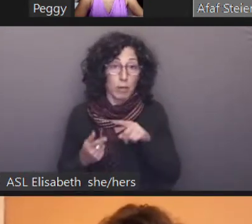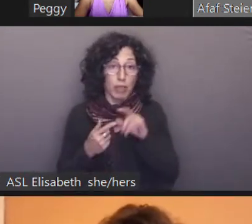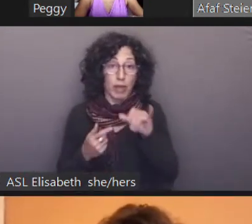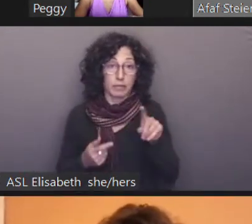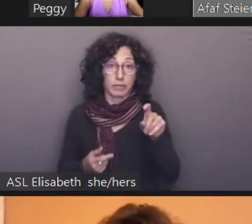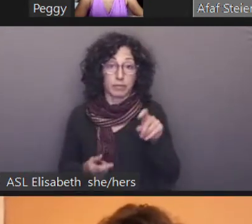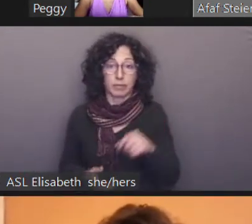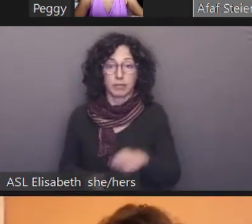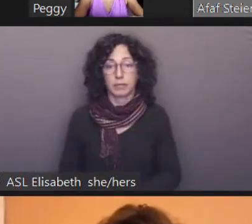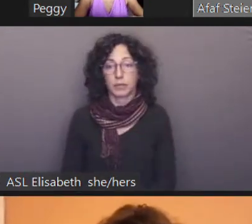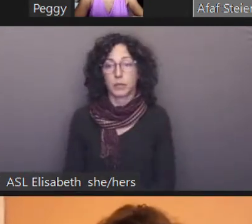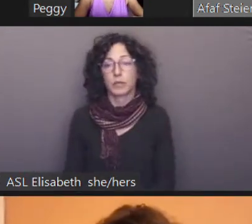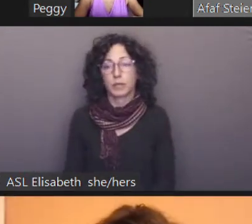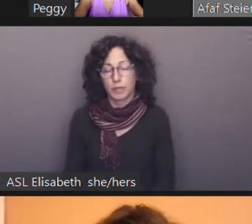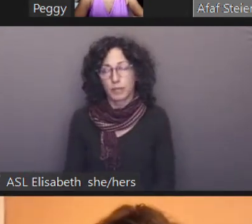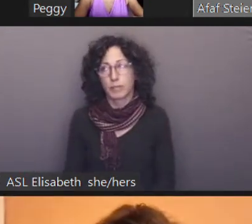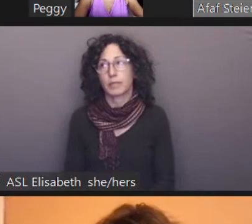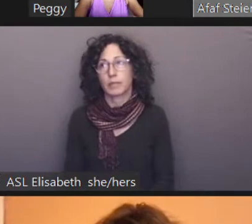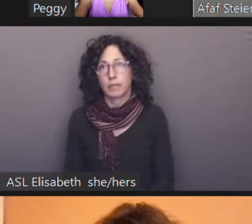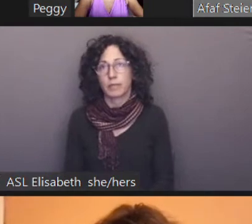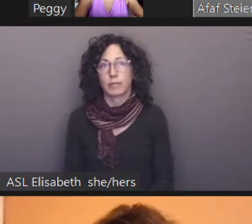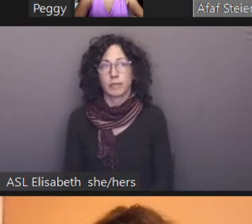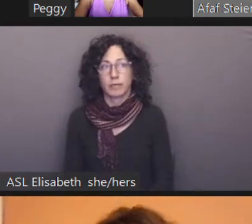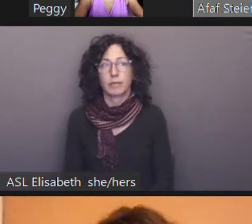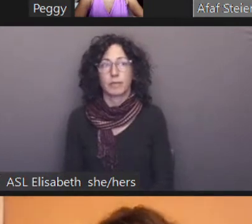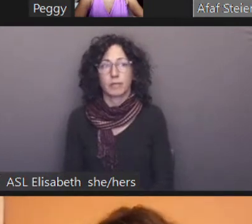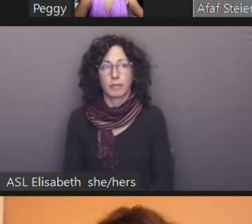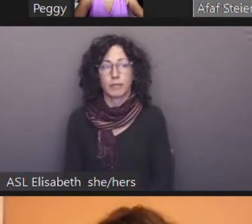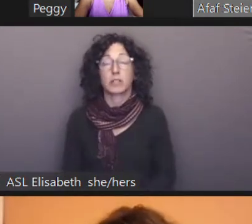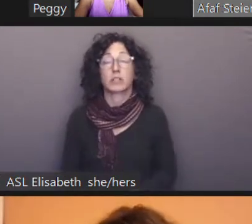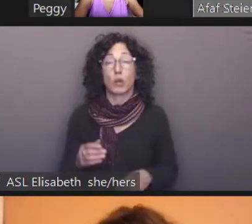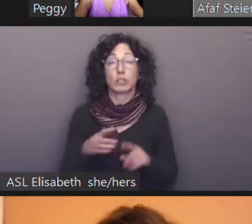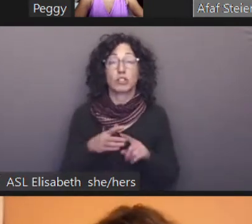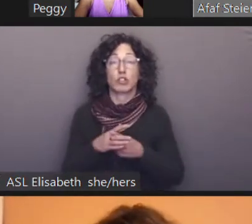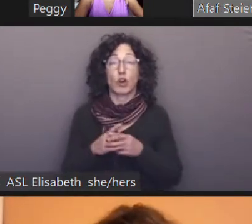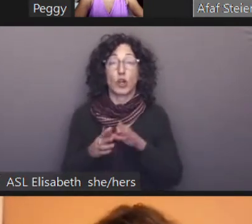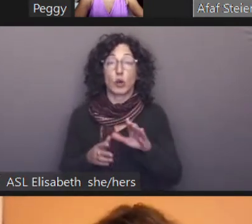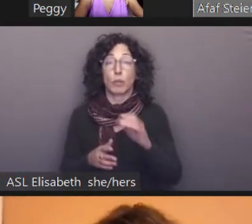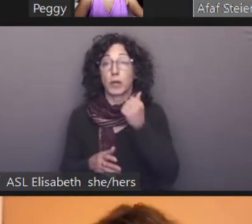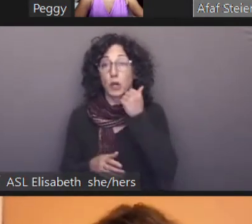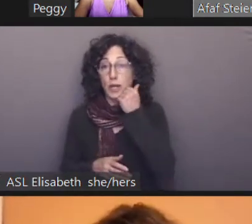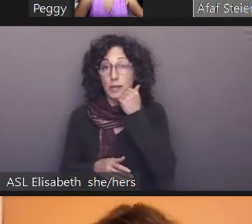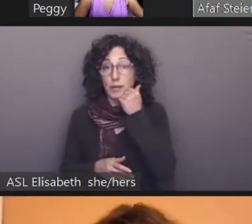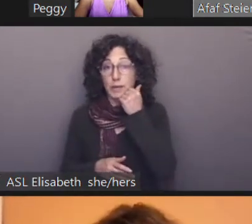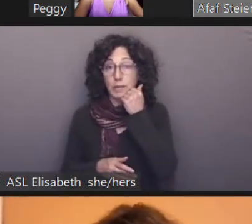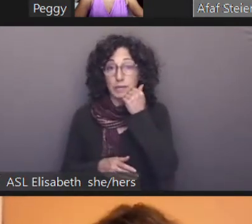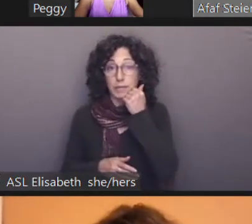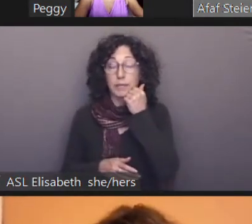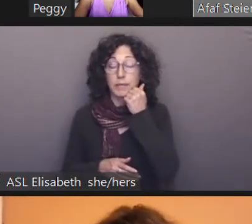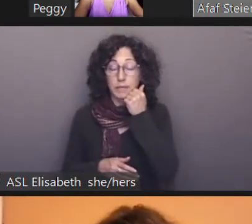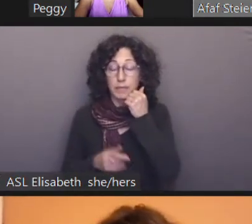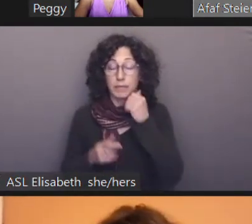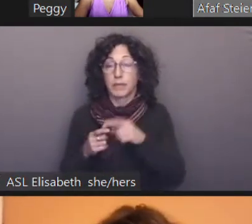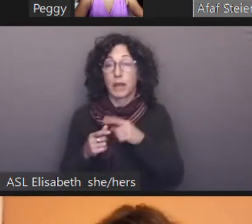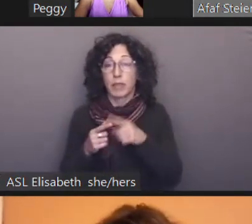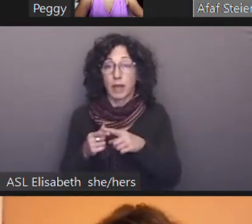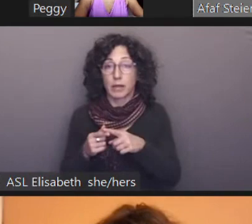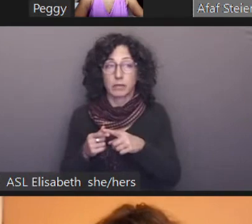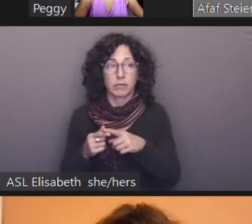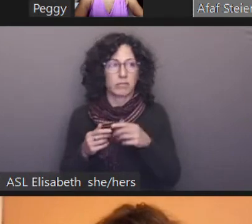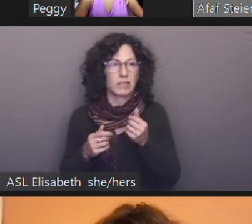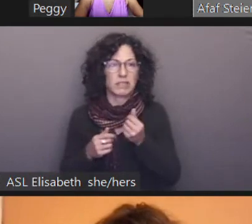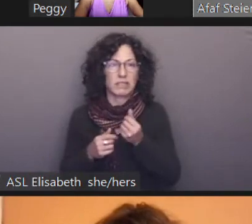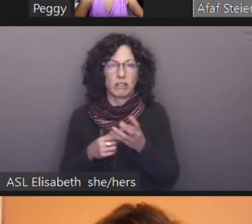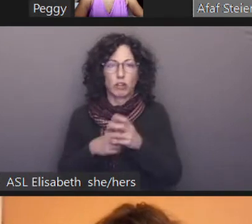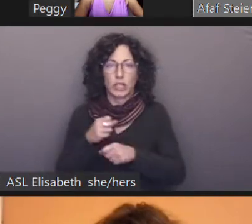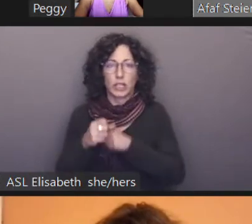So from the onset of starting your period or menstruation, and for the following several years, up